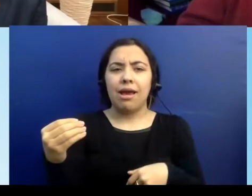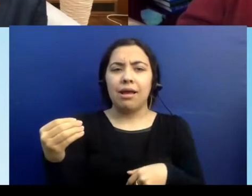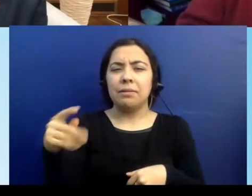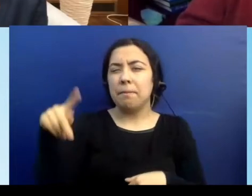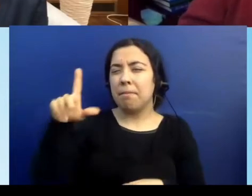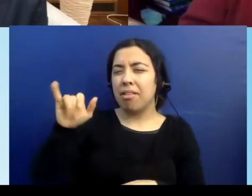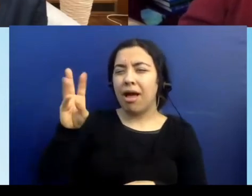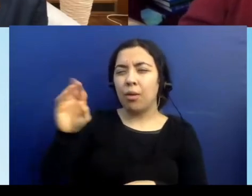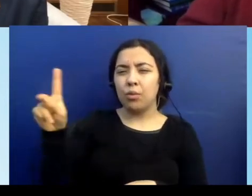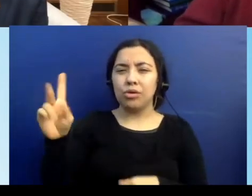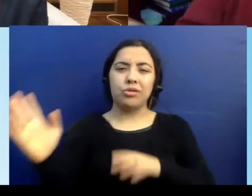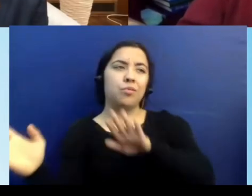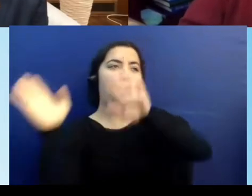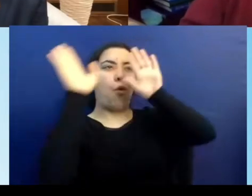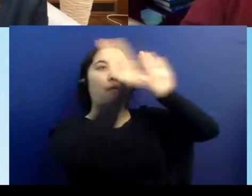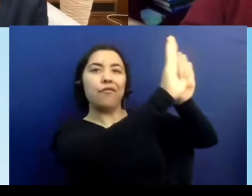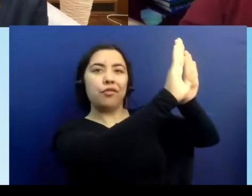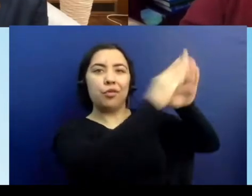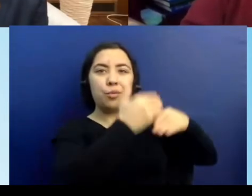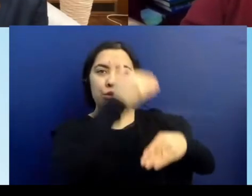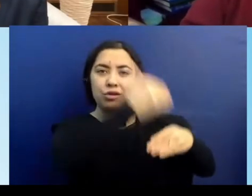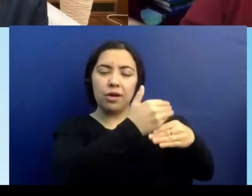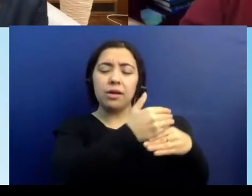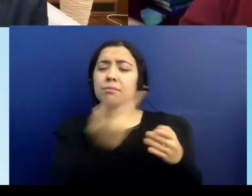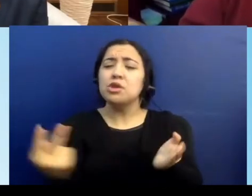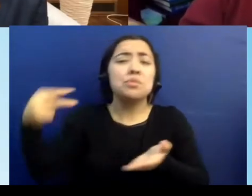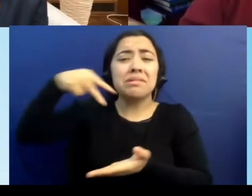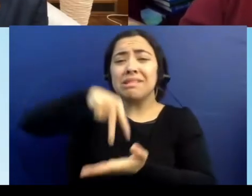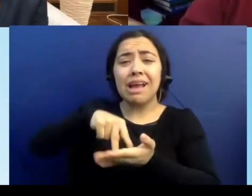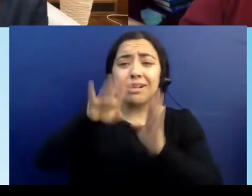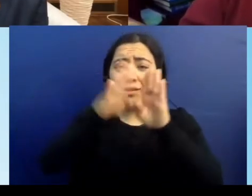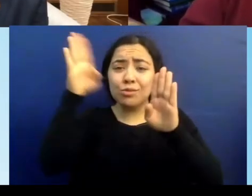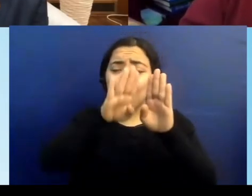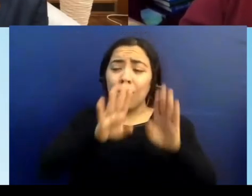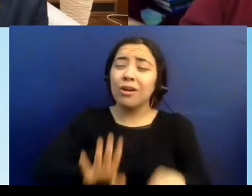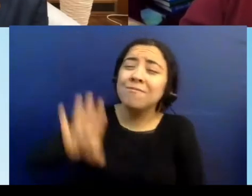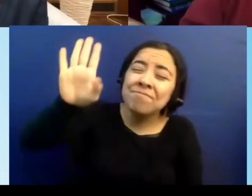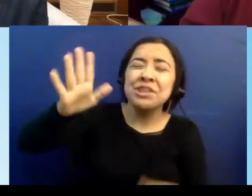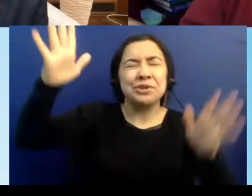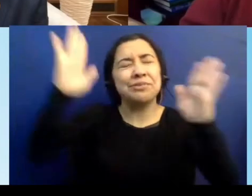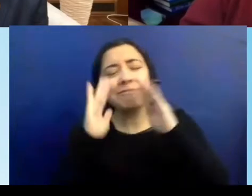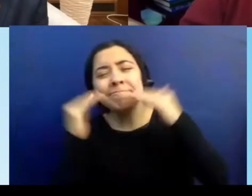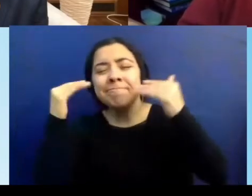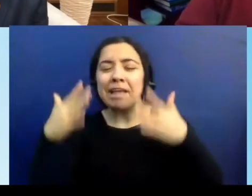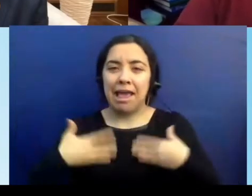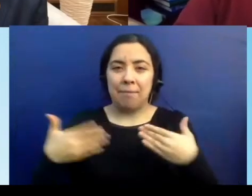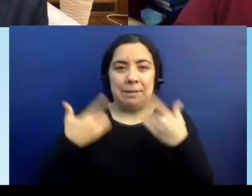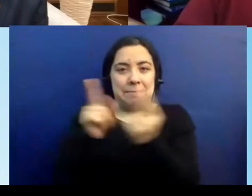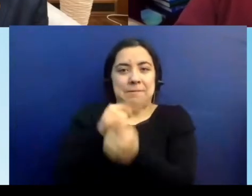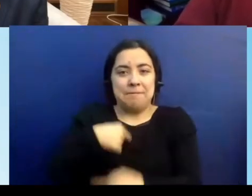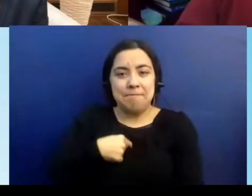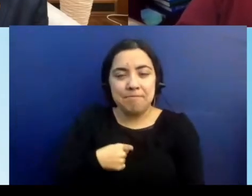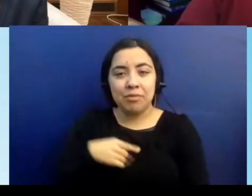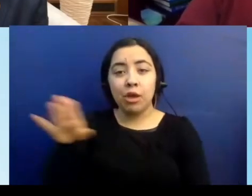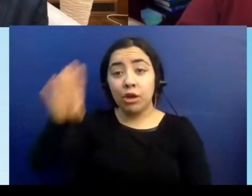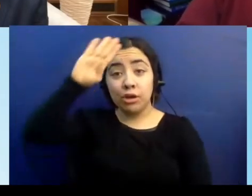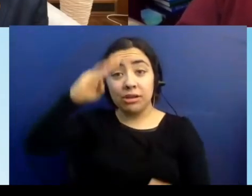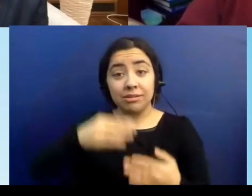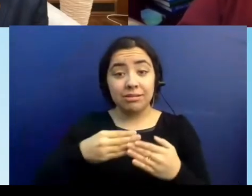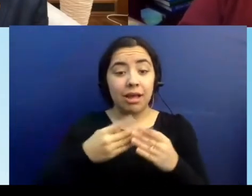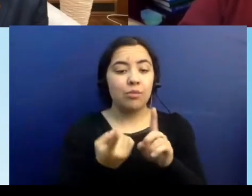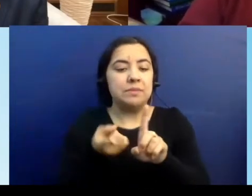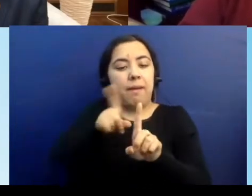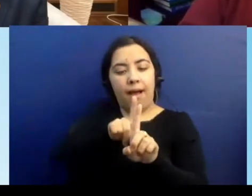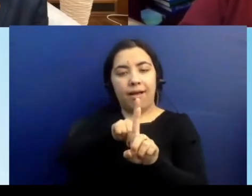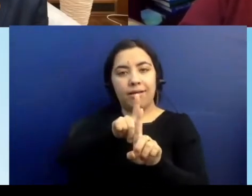standing in the doorway and she was glad to, you know, to meet me. And her son standing behind her, and